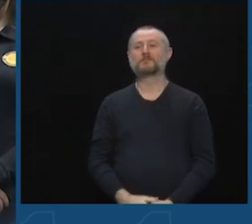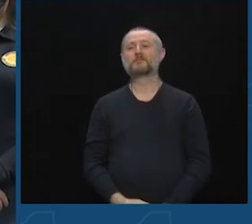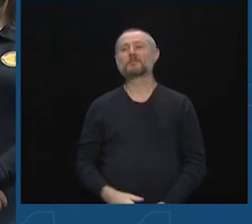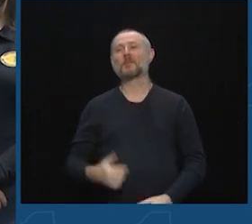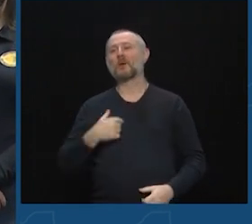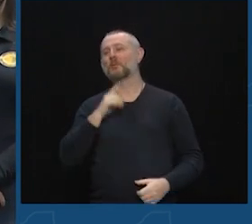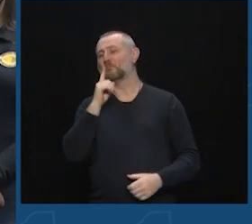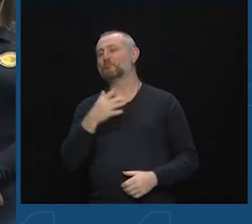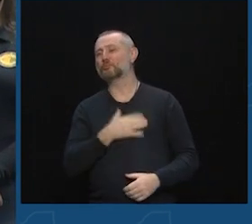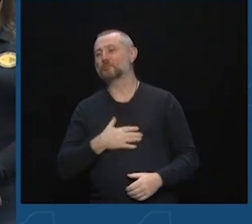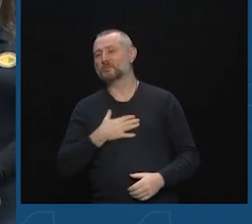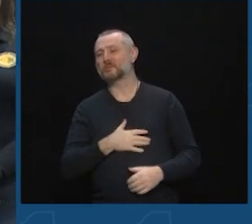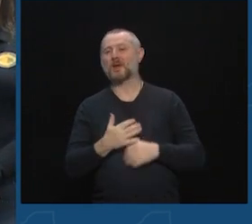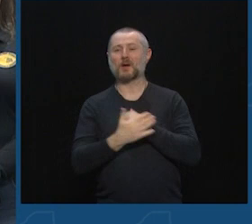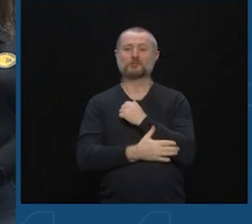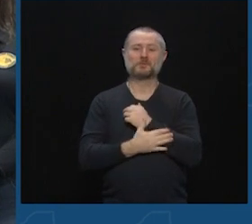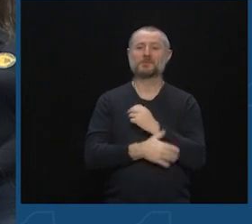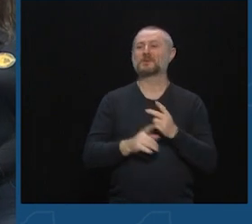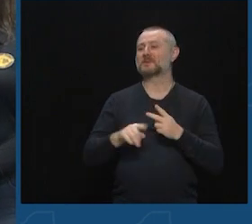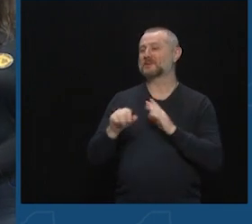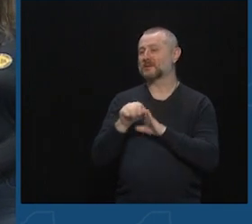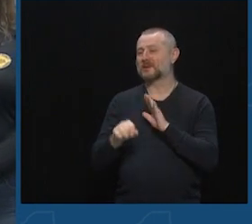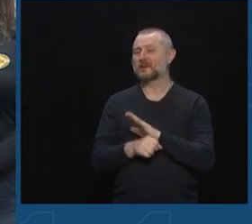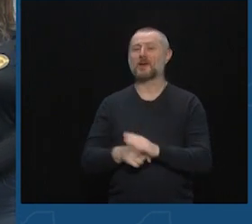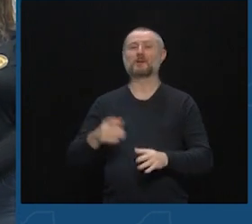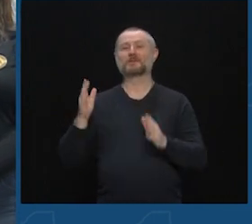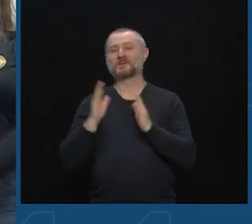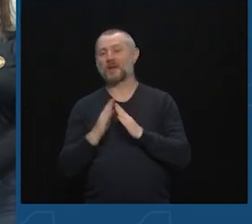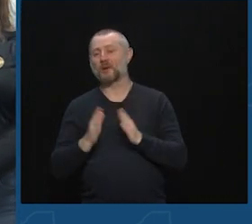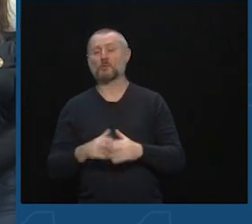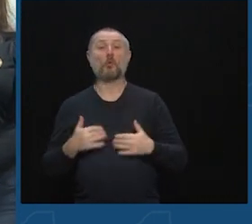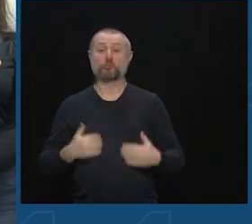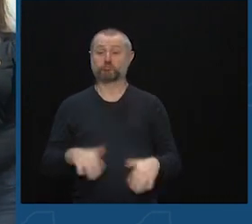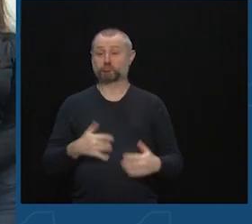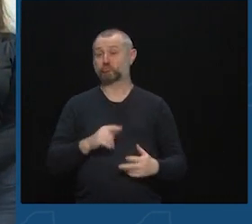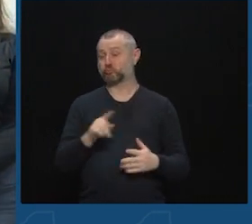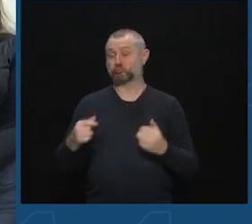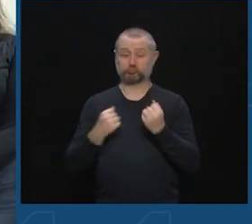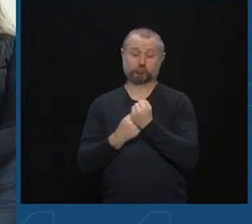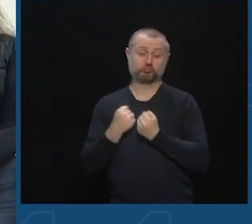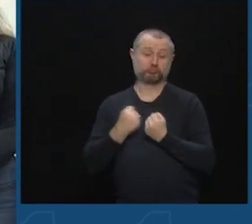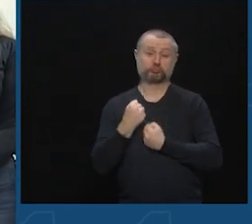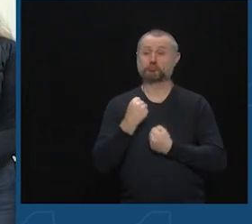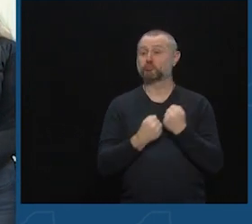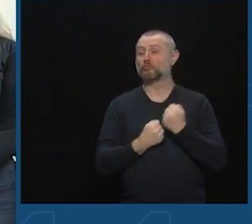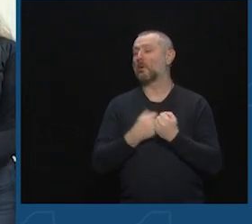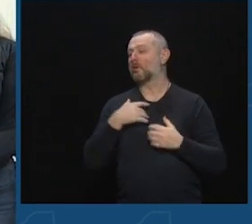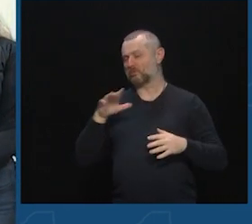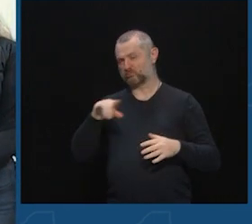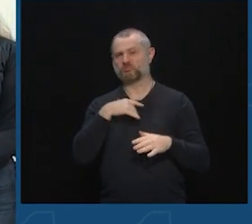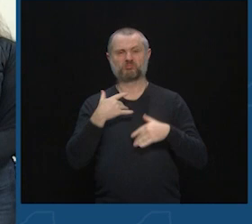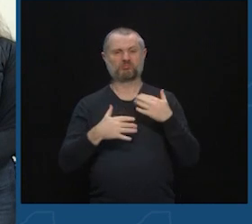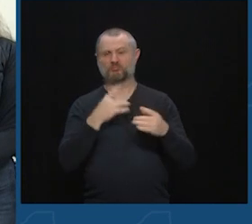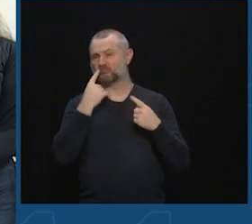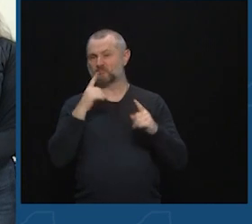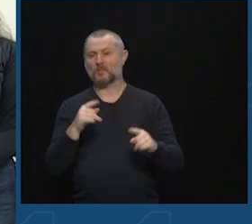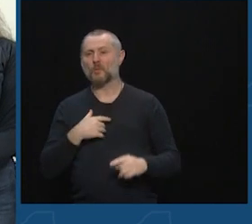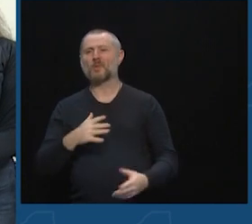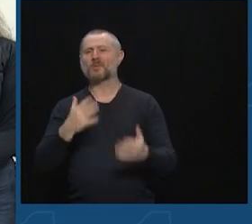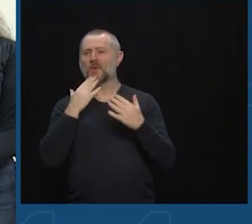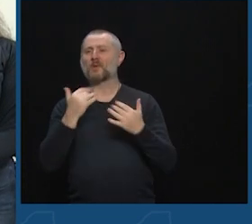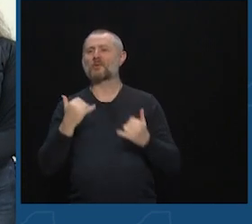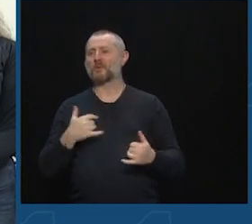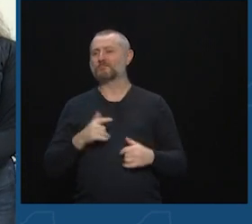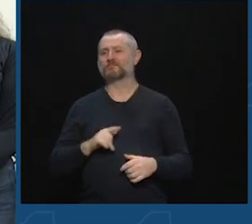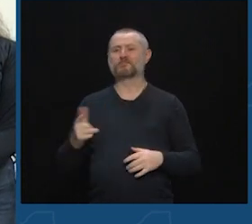the county, the state, the city's support in these efforts, and we will get through this together as one community. So thank you, and at this point I'll turn it